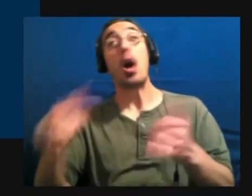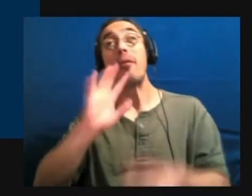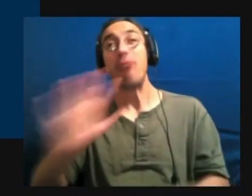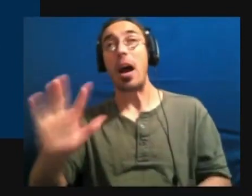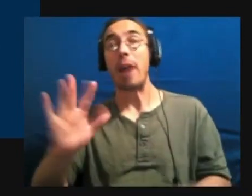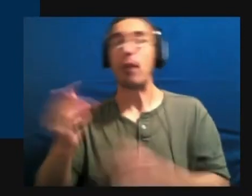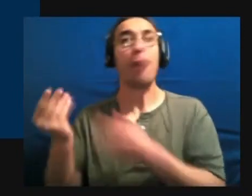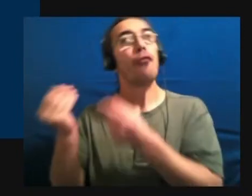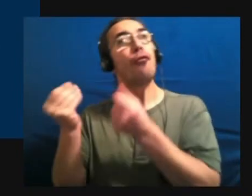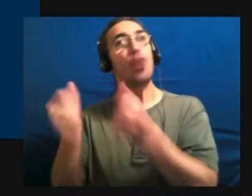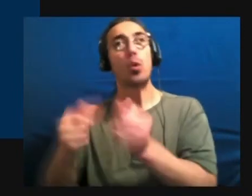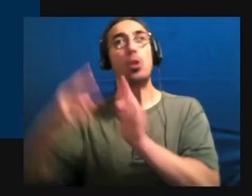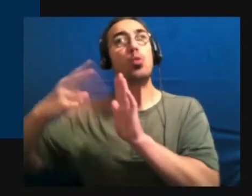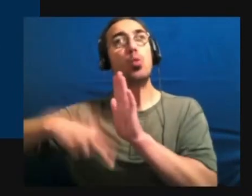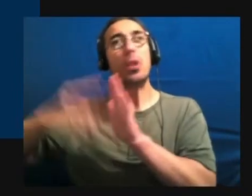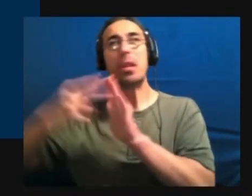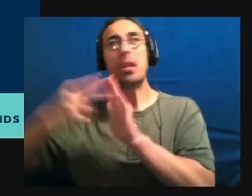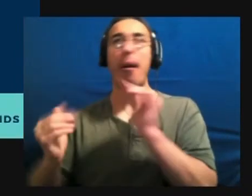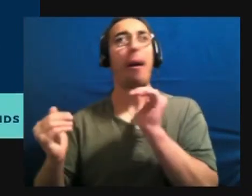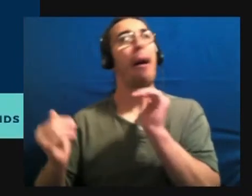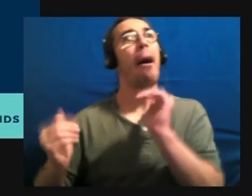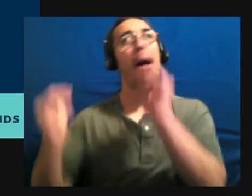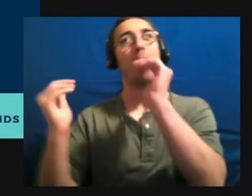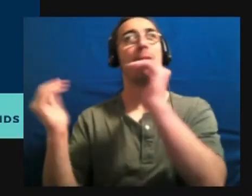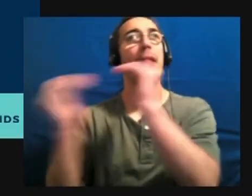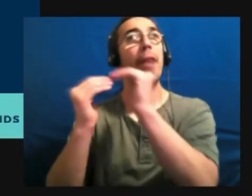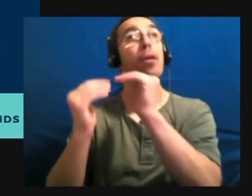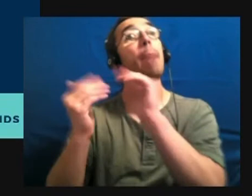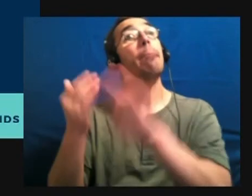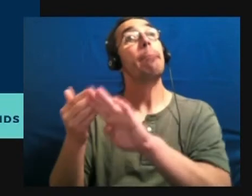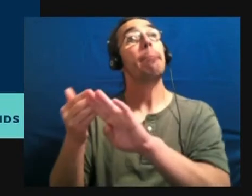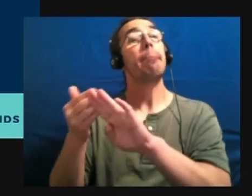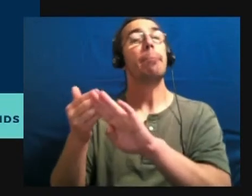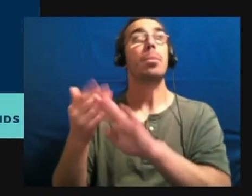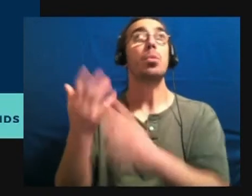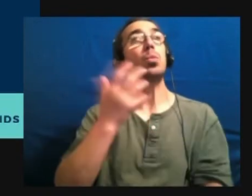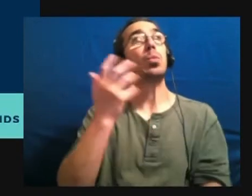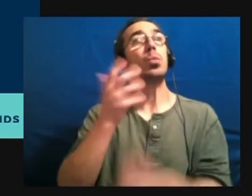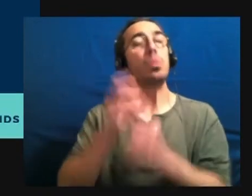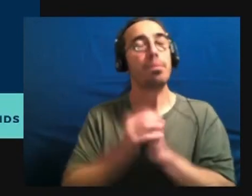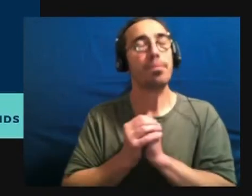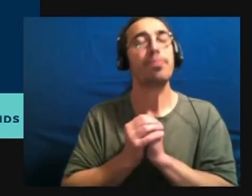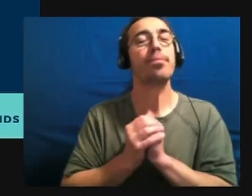reading, before she hit age 3. So,